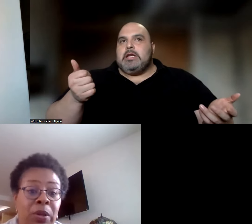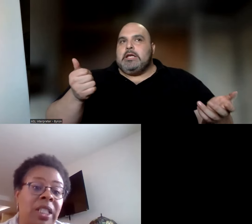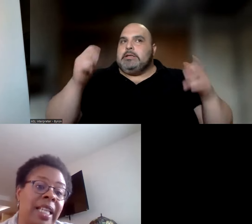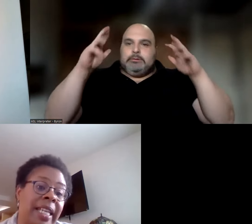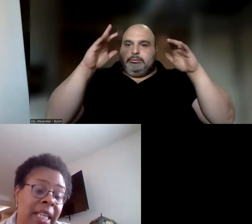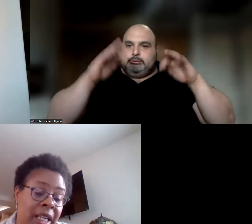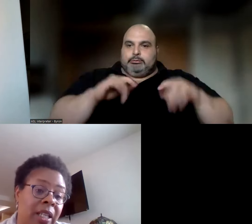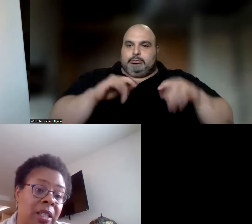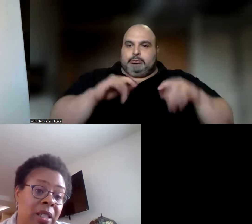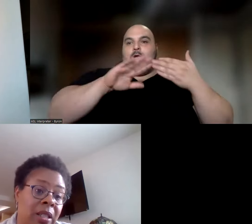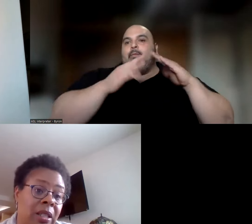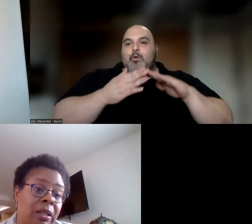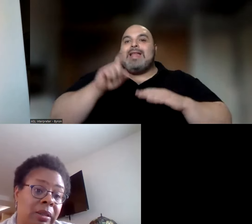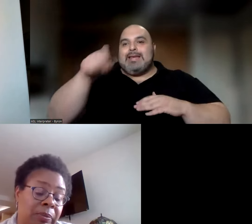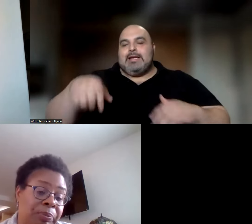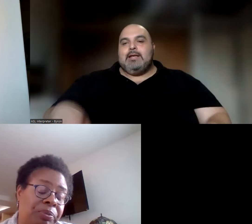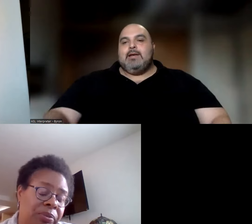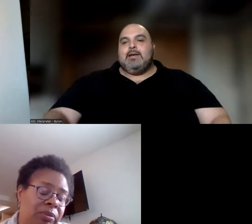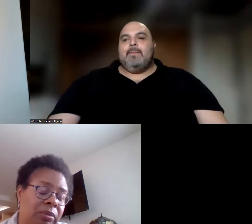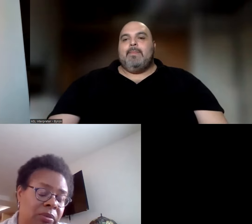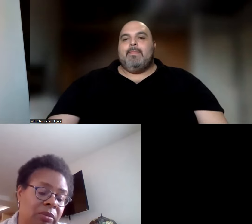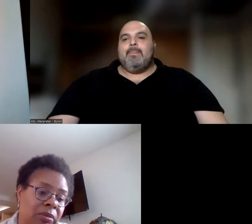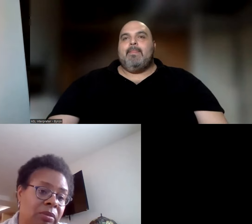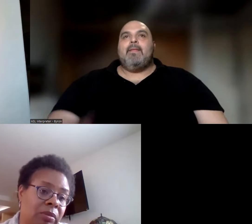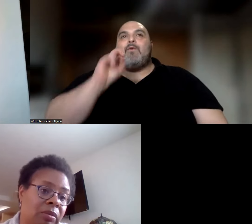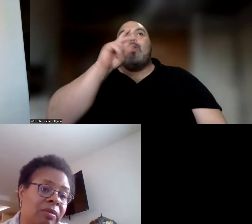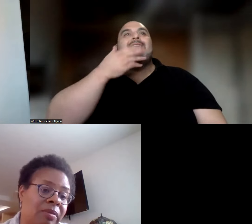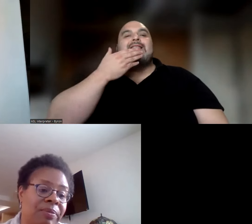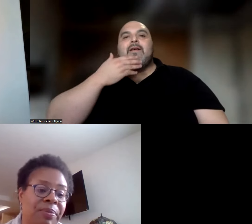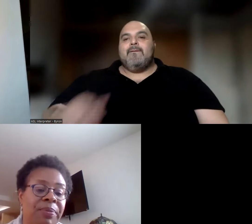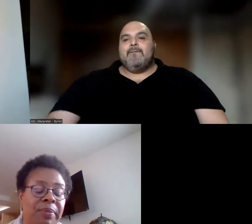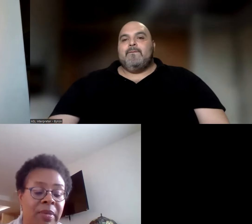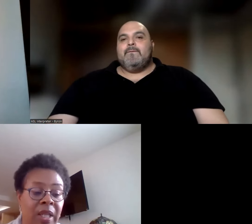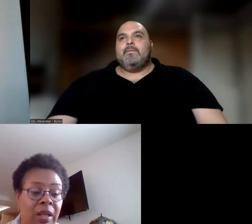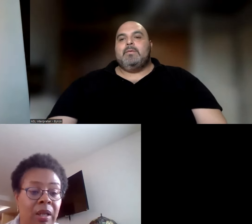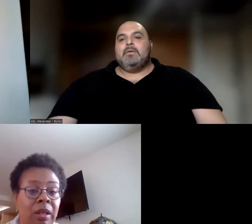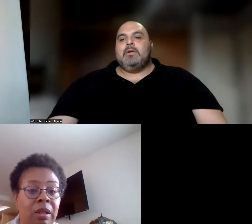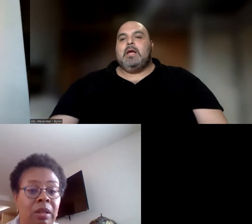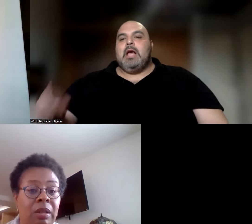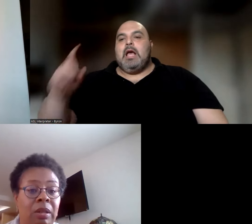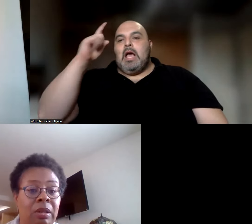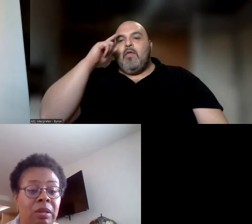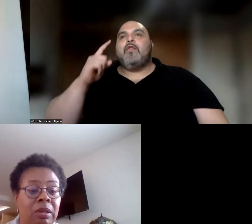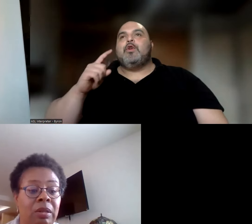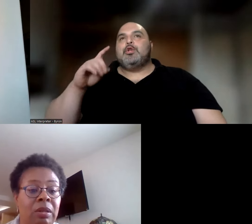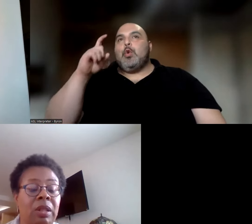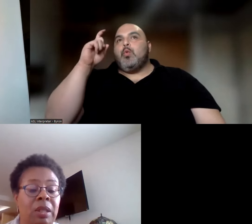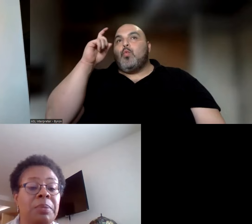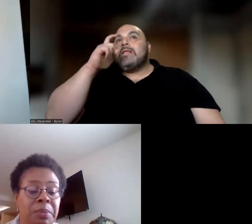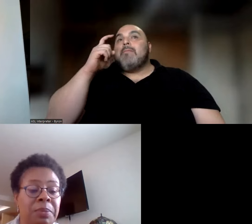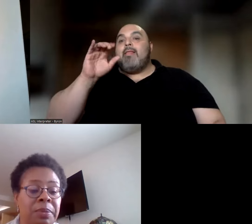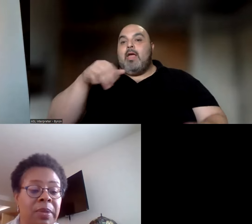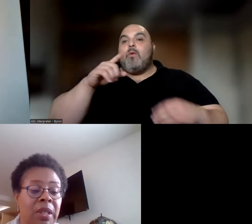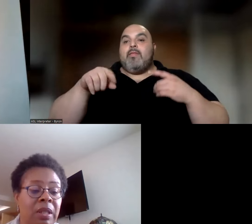the communities that need it. Okay, thank you for that. And I think there's wisdom in that when we're thinking about